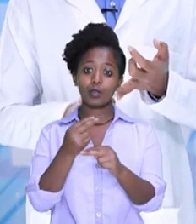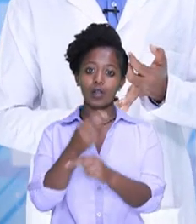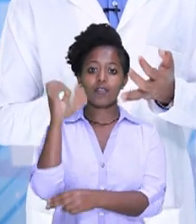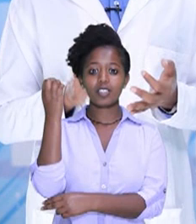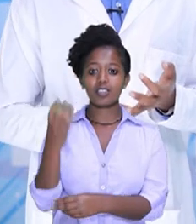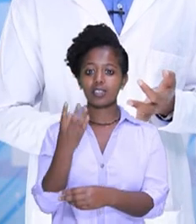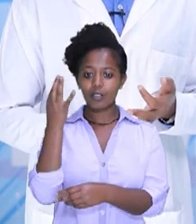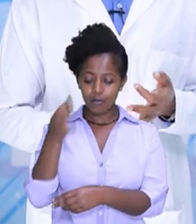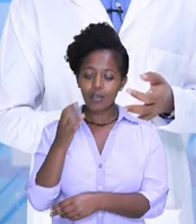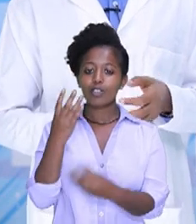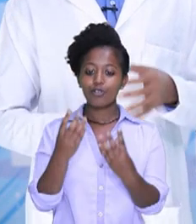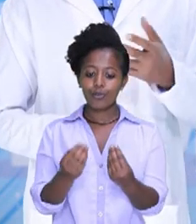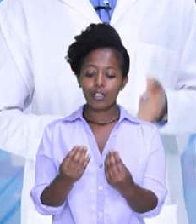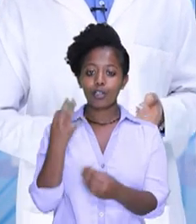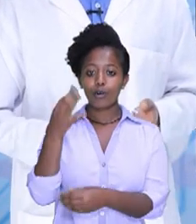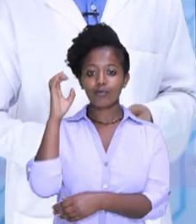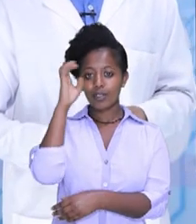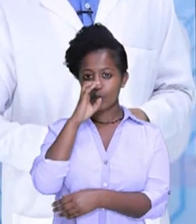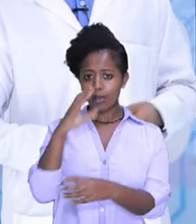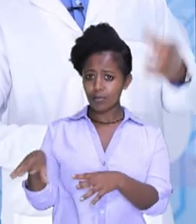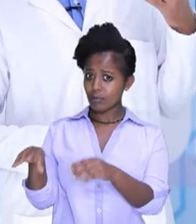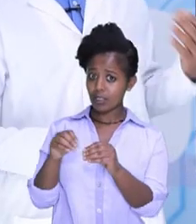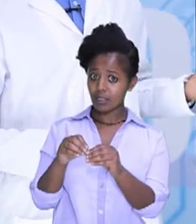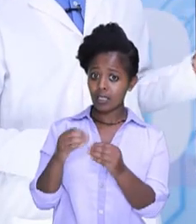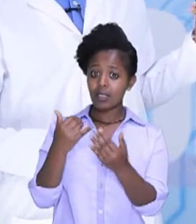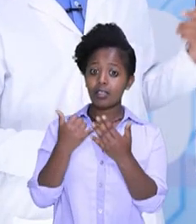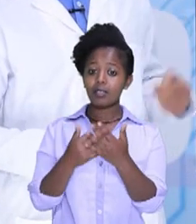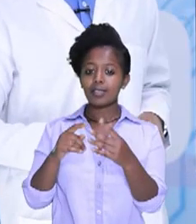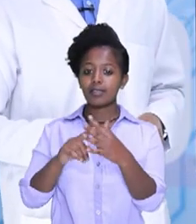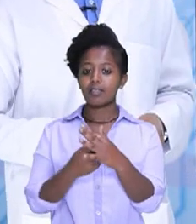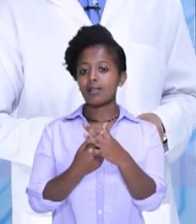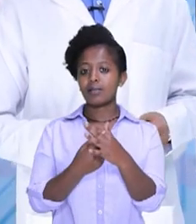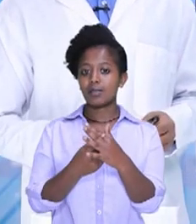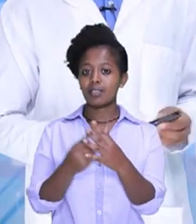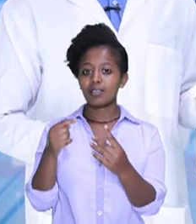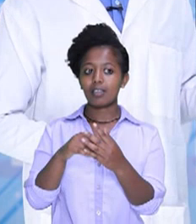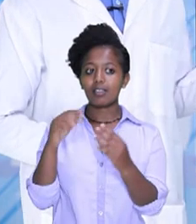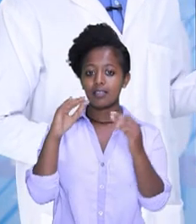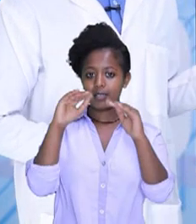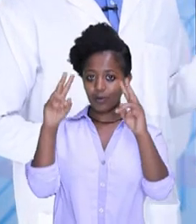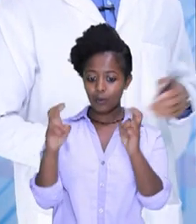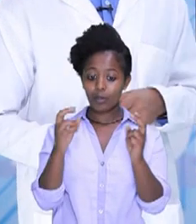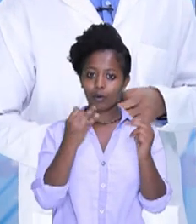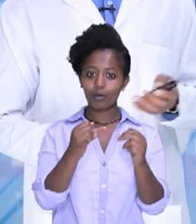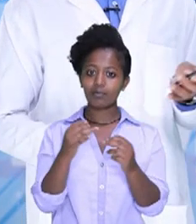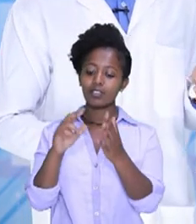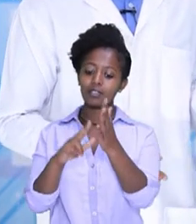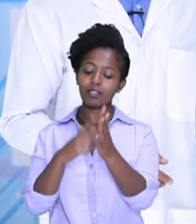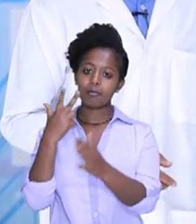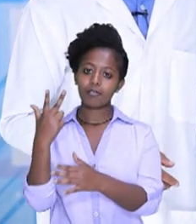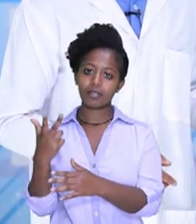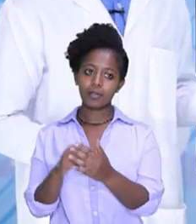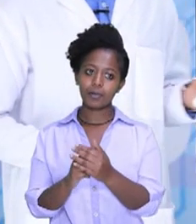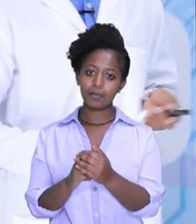and soil of Ethiopia. Students, so let's start the subtopic of chapter 3.